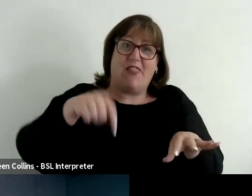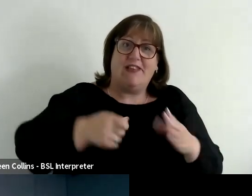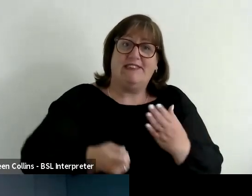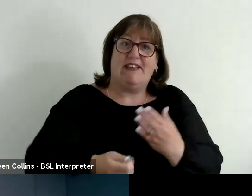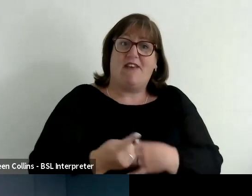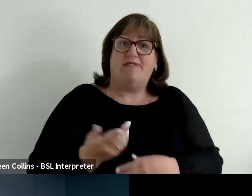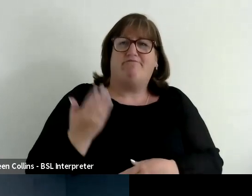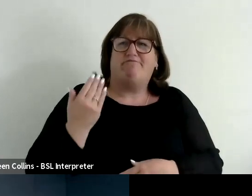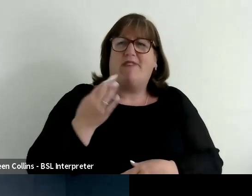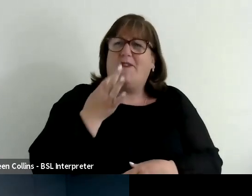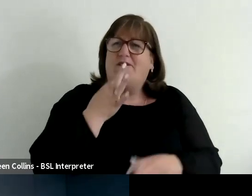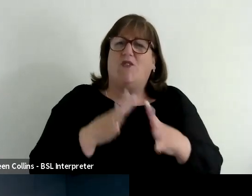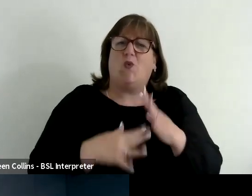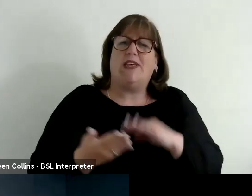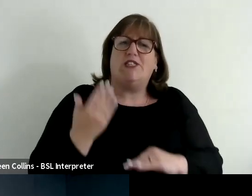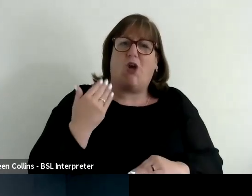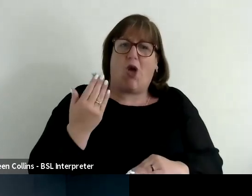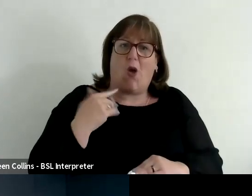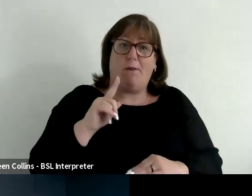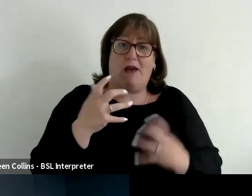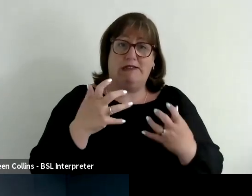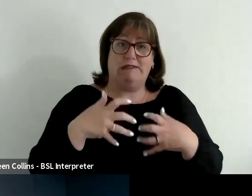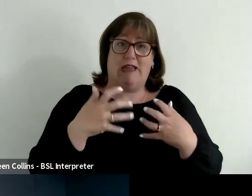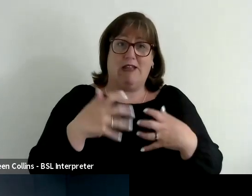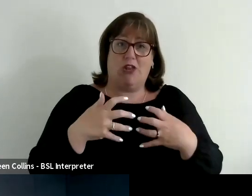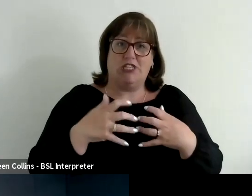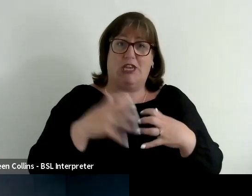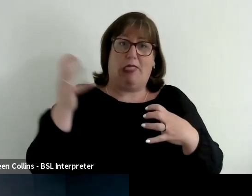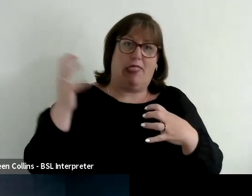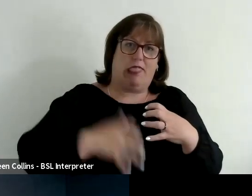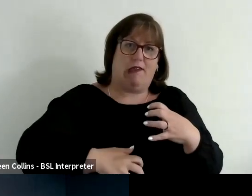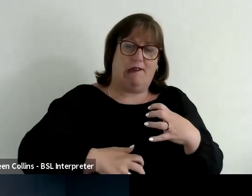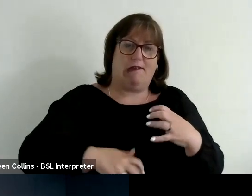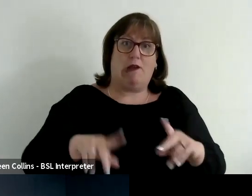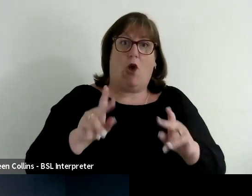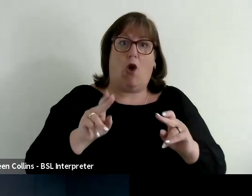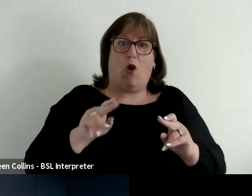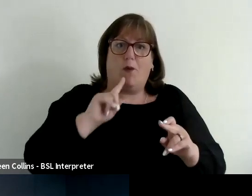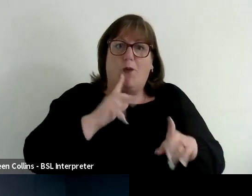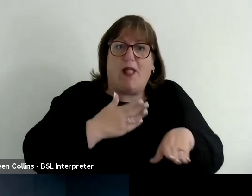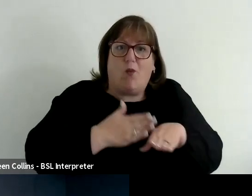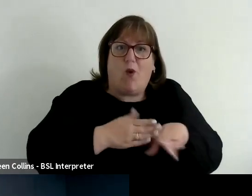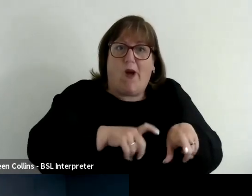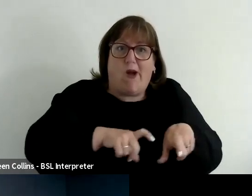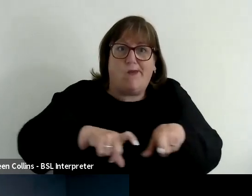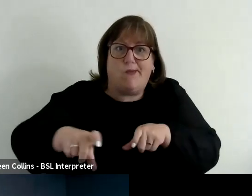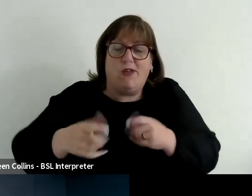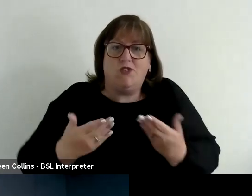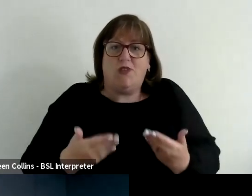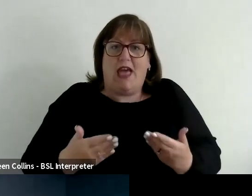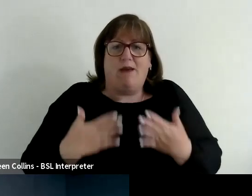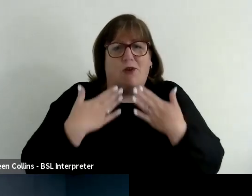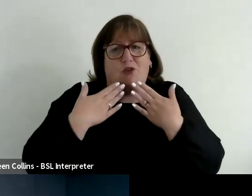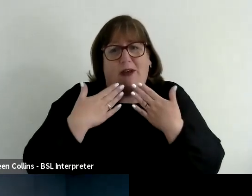tech went horribly wrong. So we're hoping the tech all works today. And I'm very grateful to Nicky from Channel 4 to